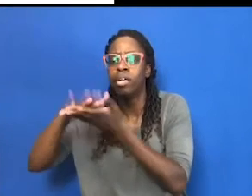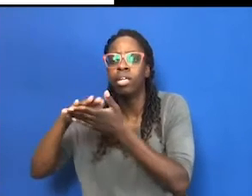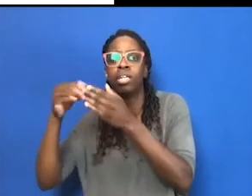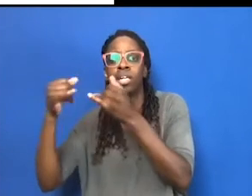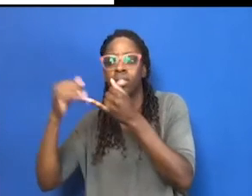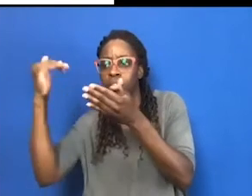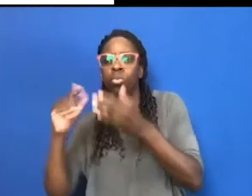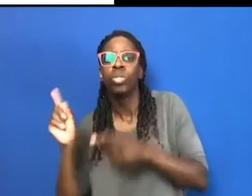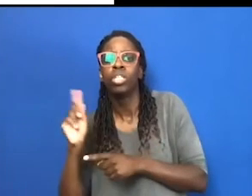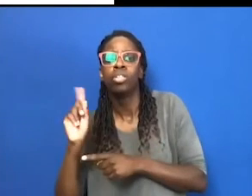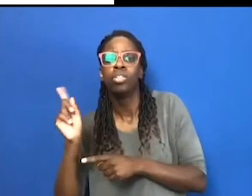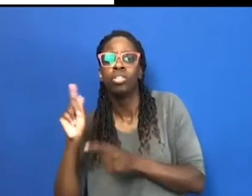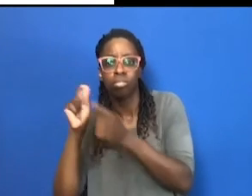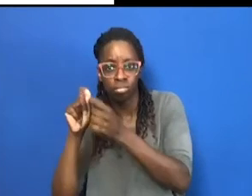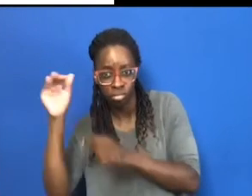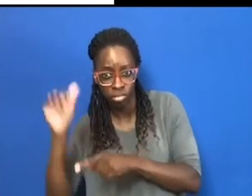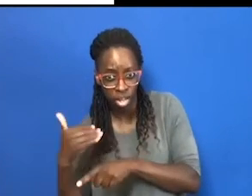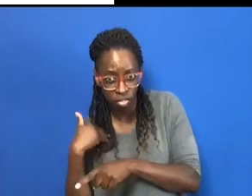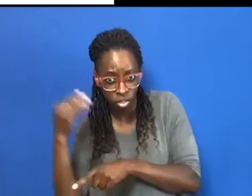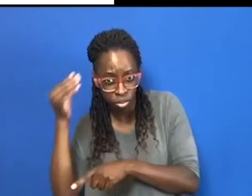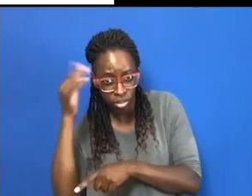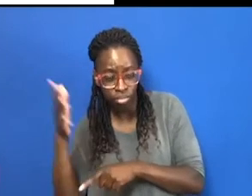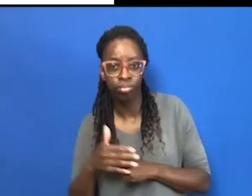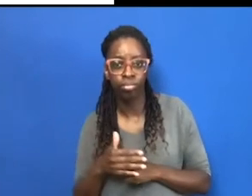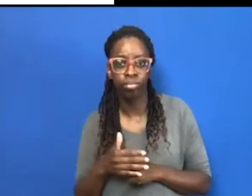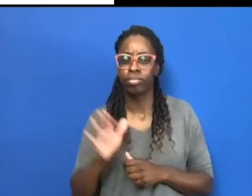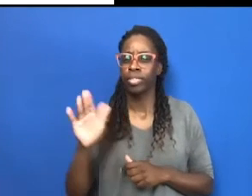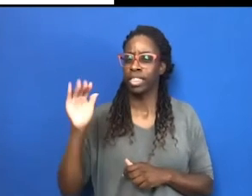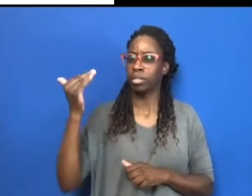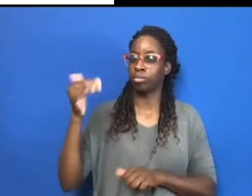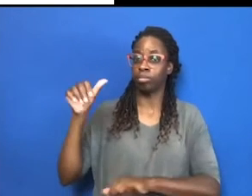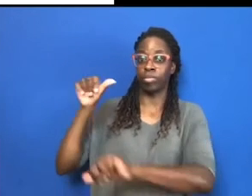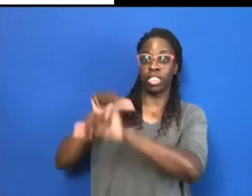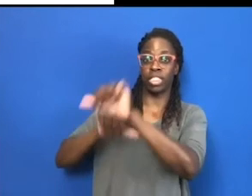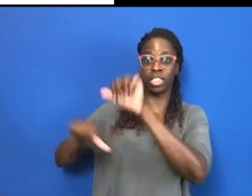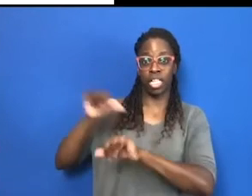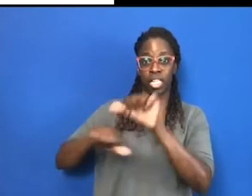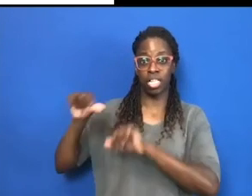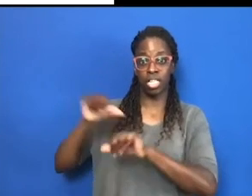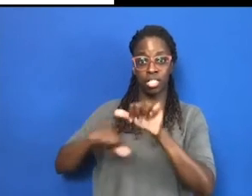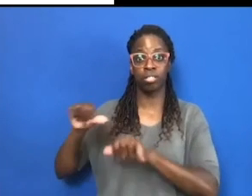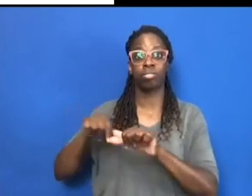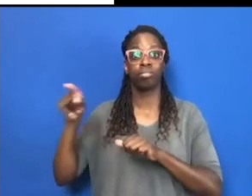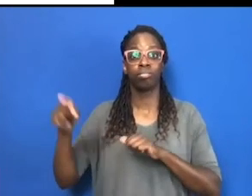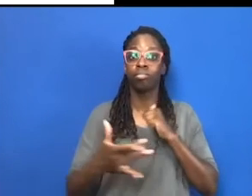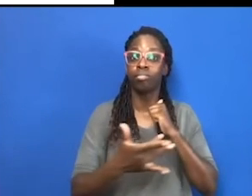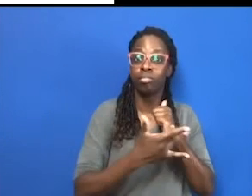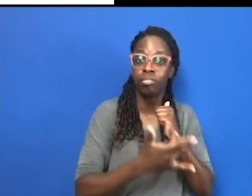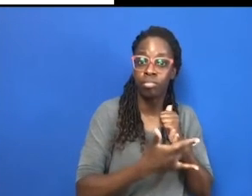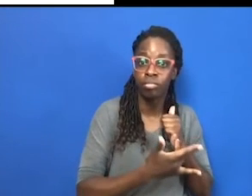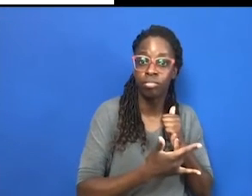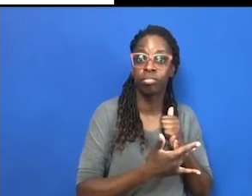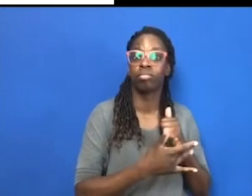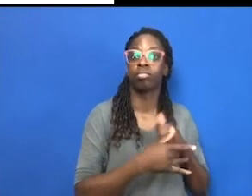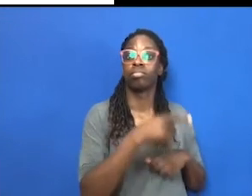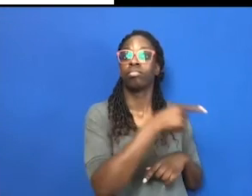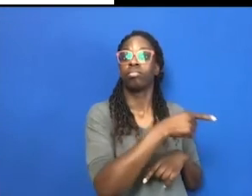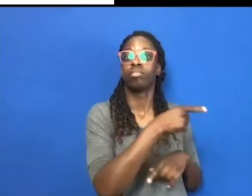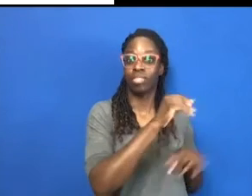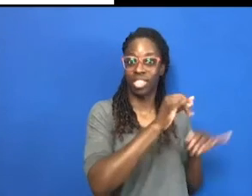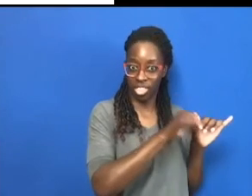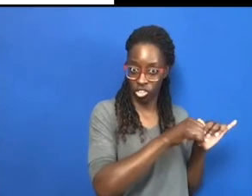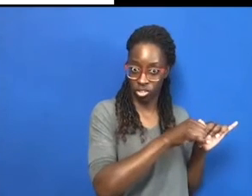science, technology, and engineering indicators were in those 4 top categories of math, science, approaches to learning,